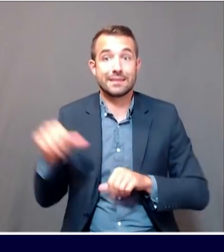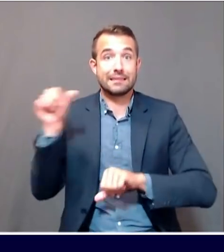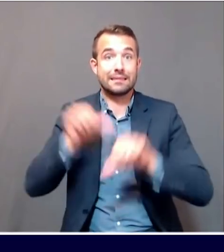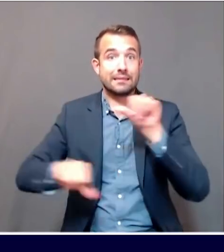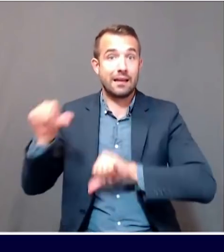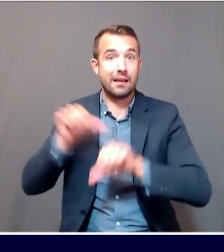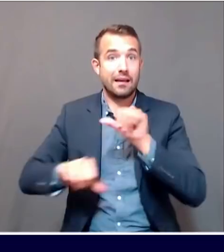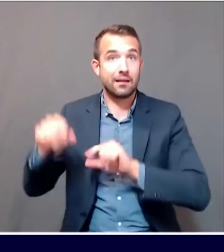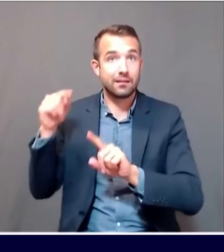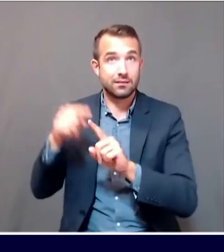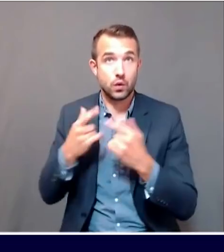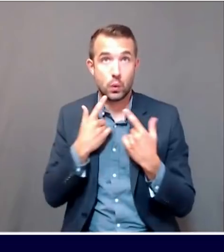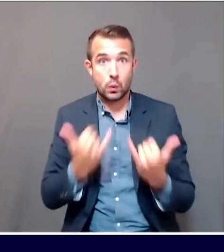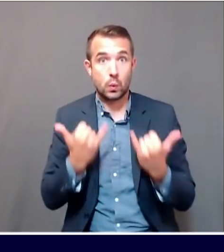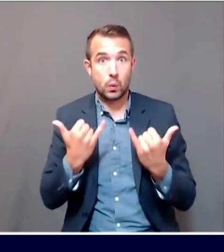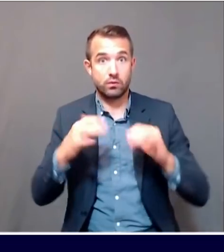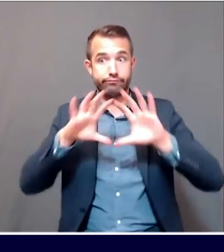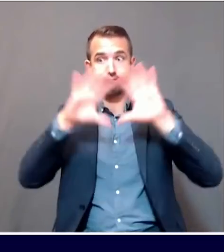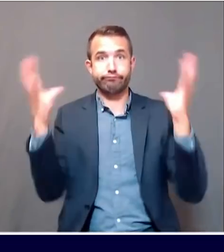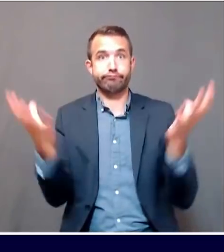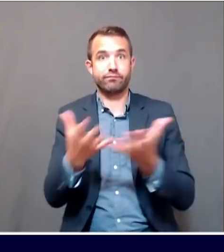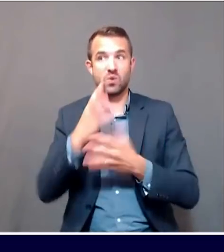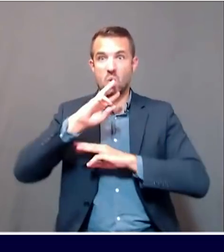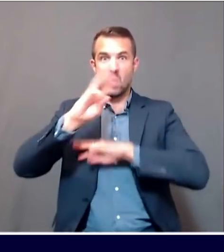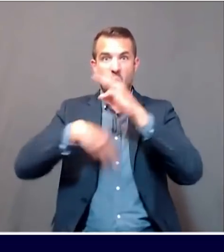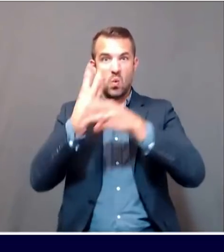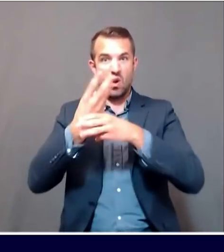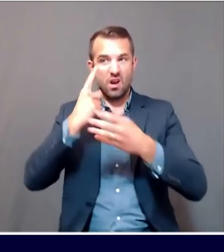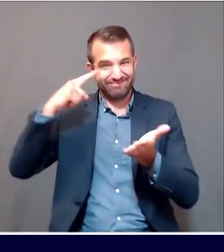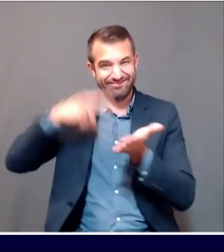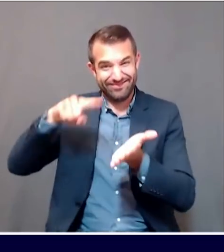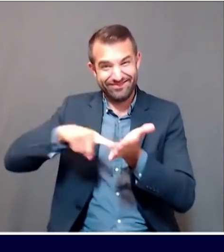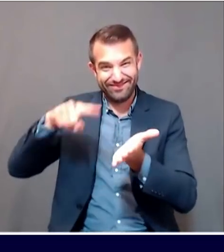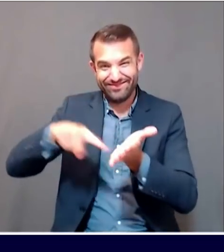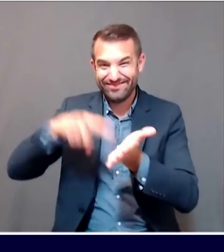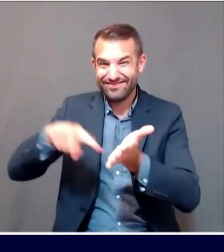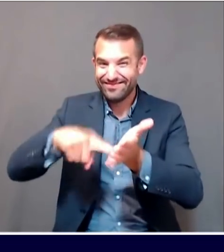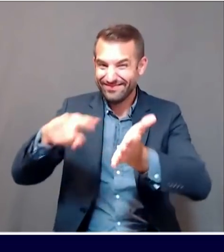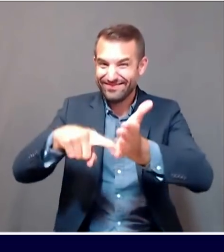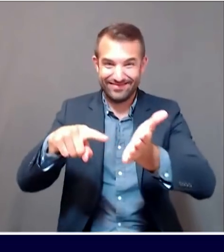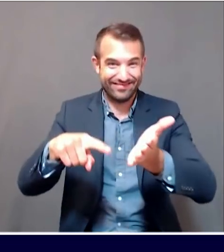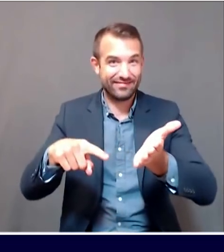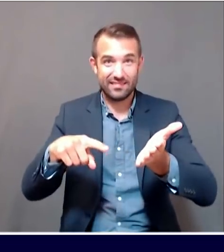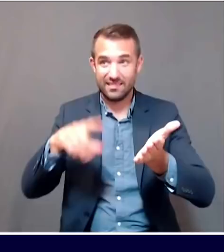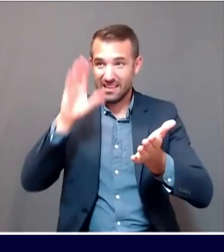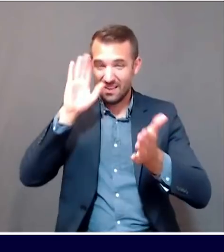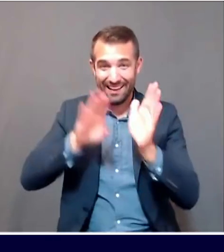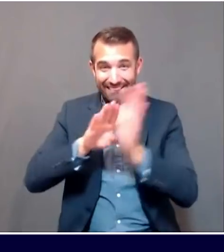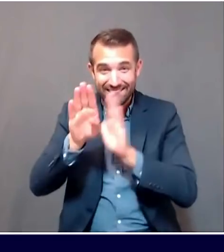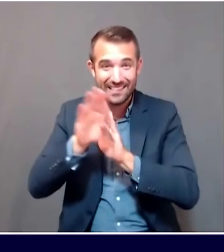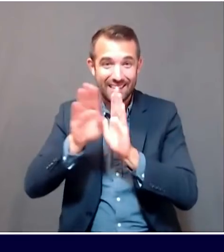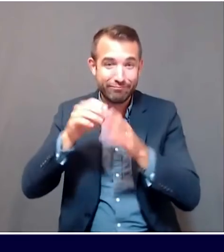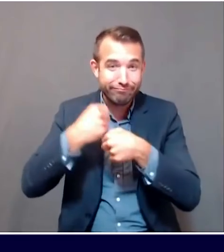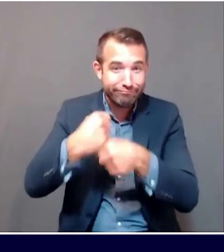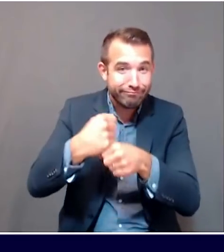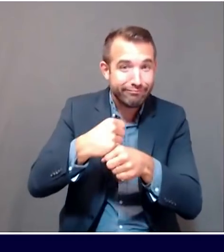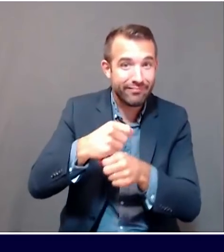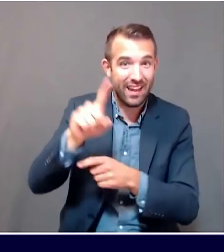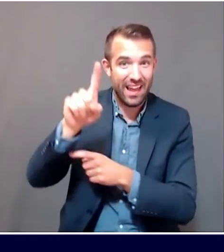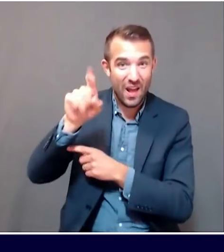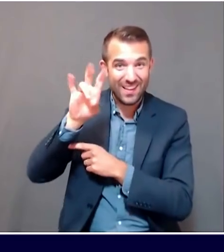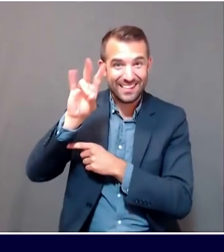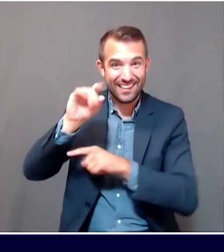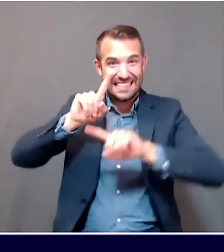researchers around the world are racing to develop over 160 vaccines against the virus